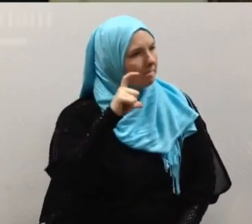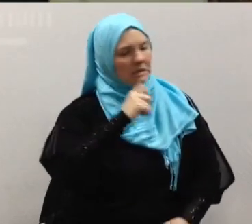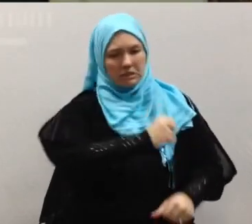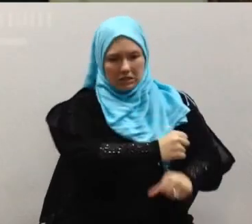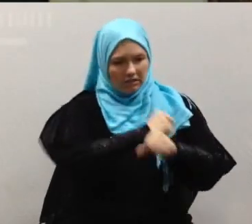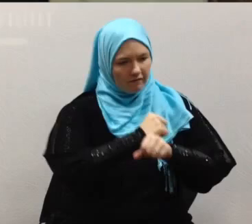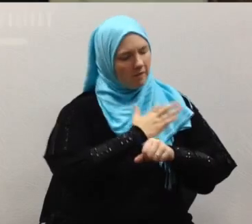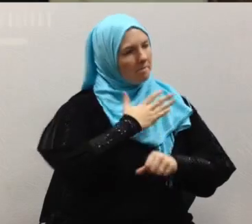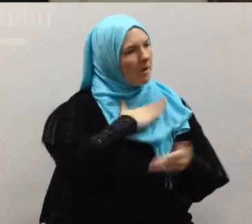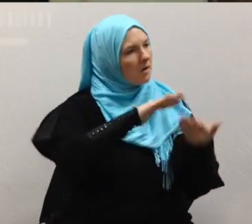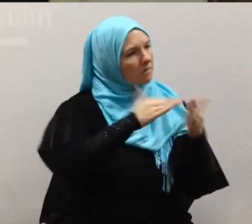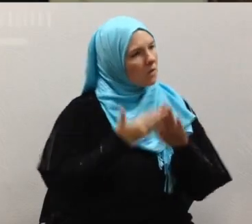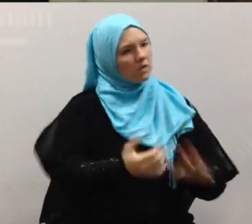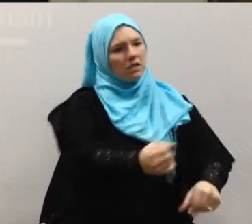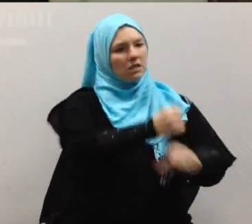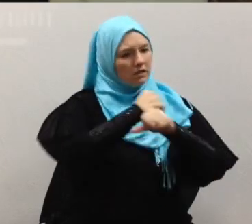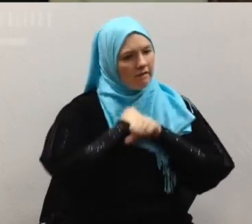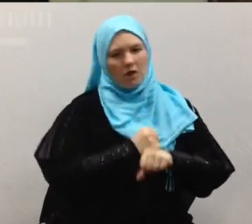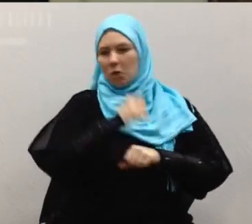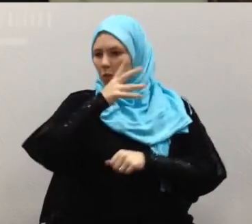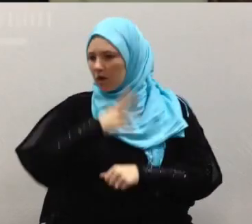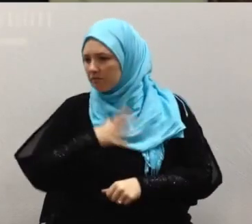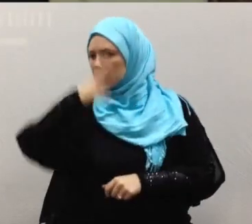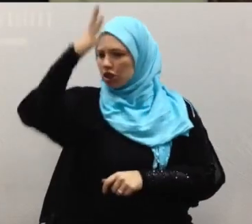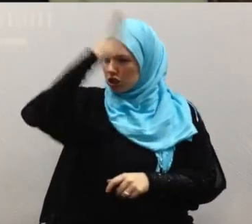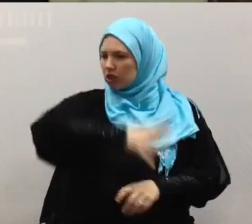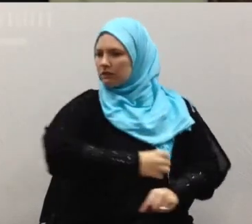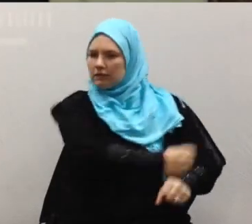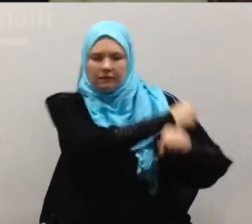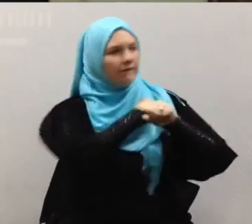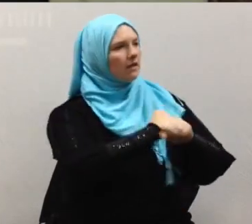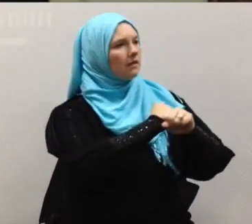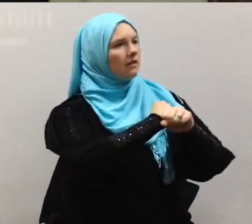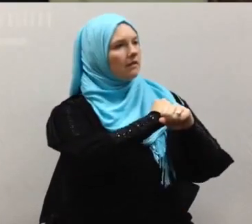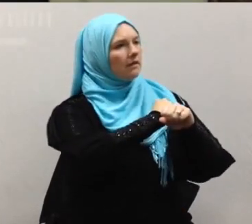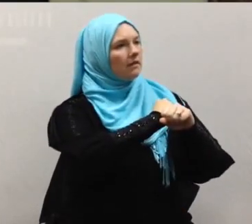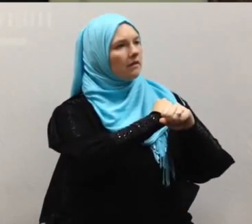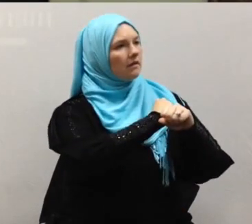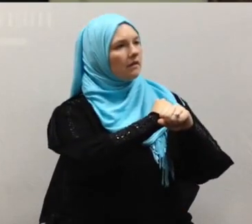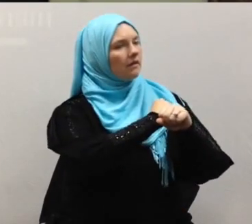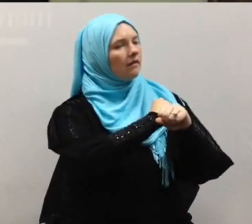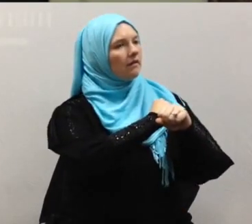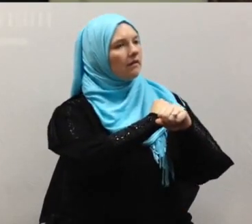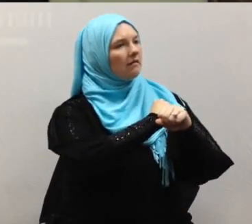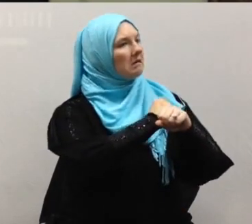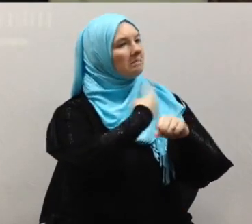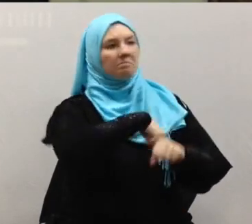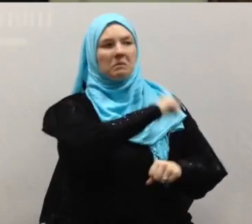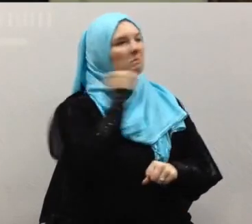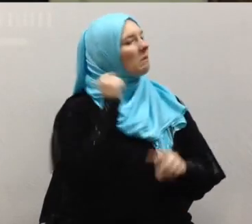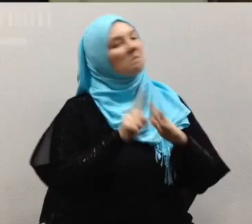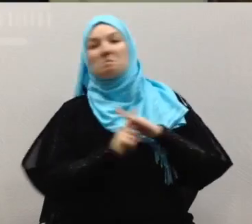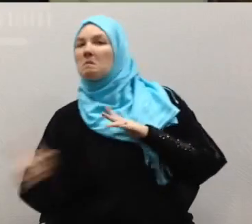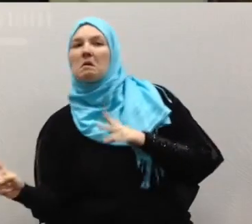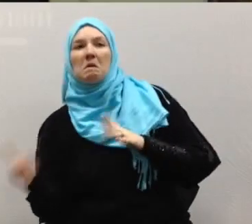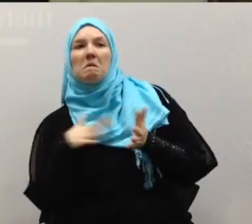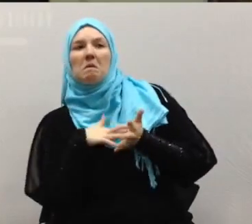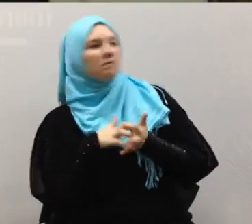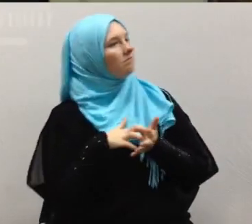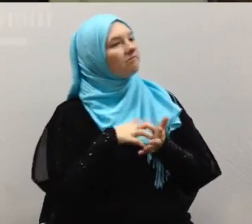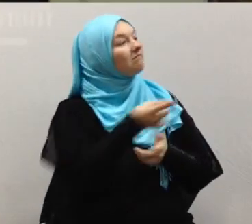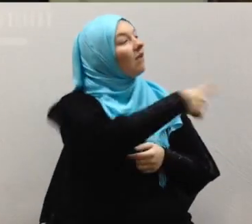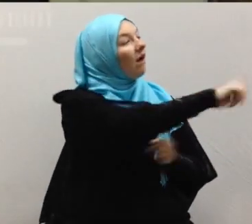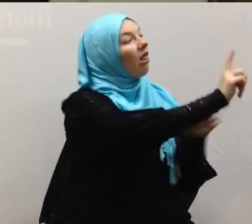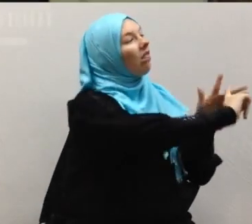children and money, they never flee, their enemies flee away. They never get defeated. This